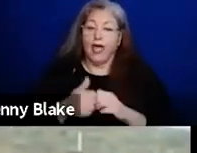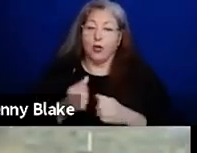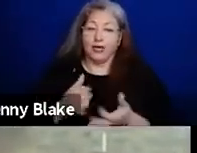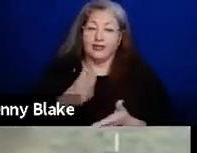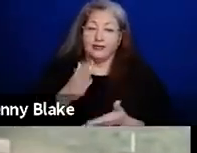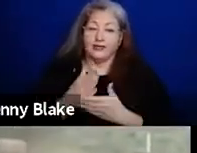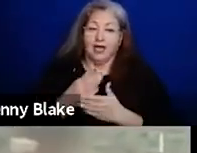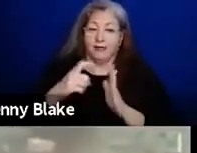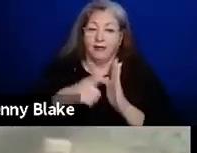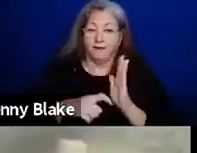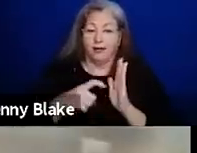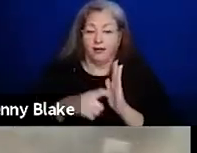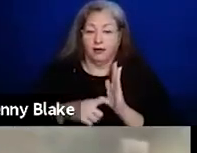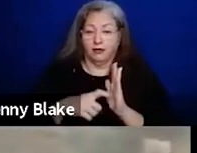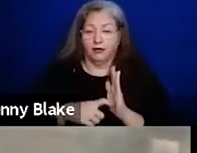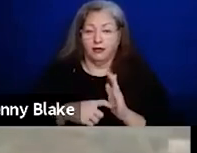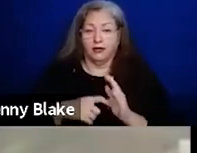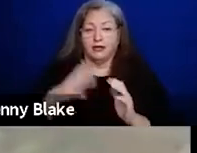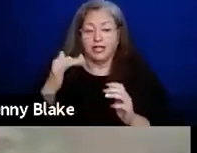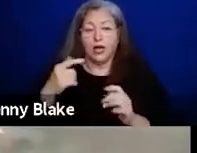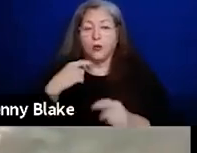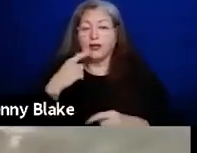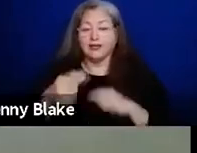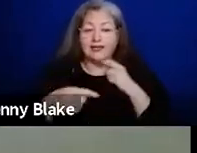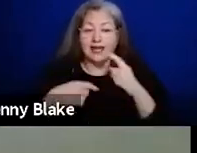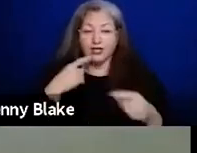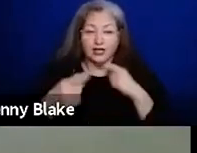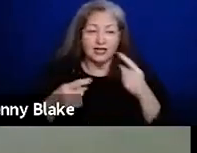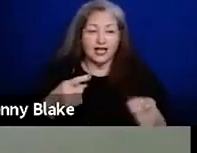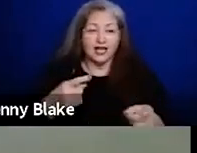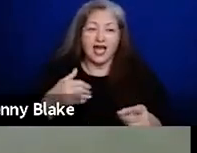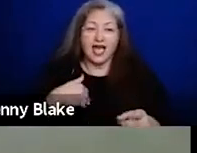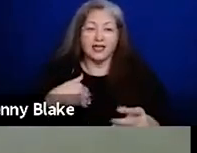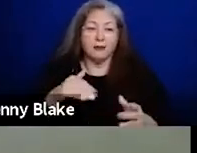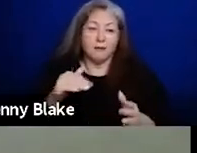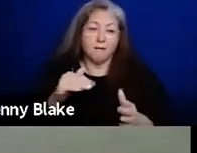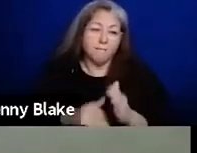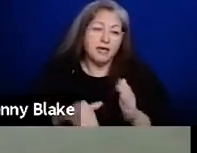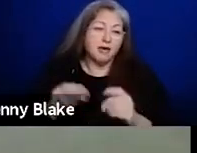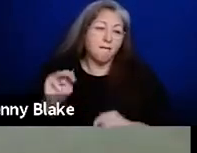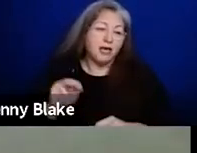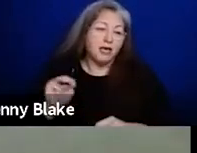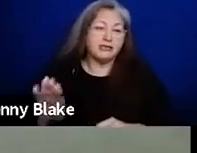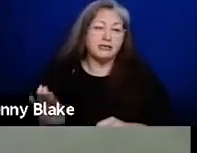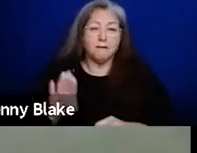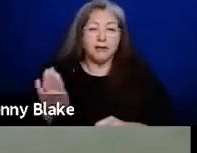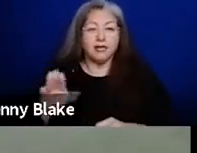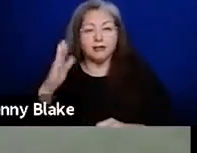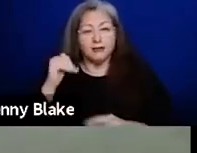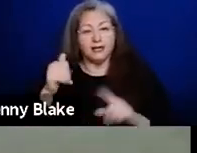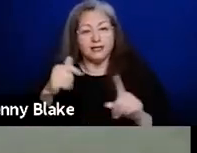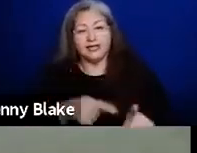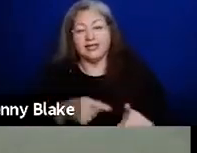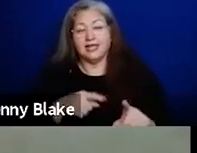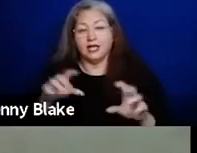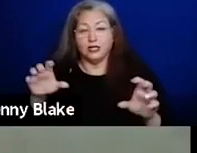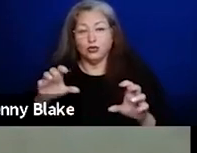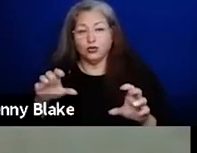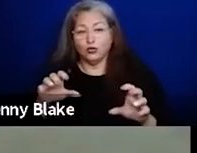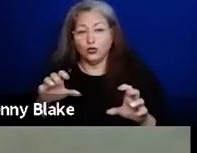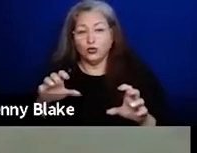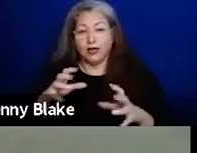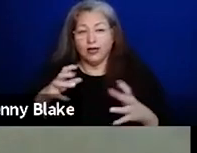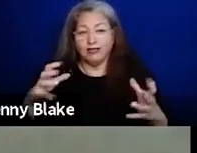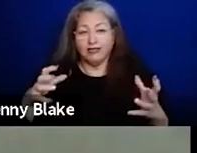mining. That's why we're telling them about the millions and billions they have to pay. Because we know they're doing billions